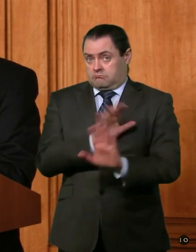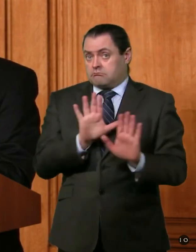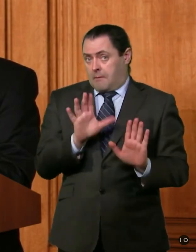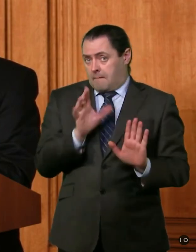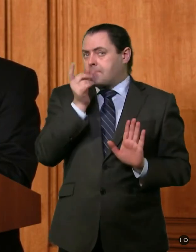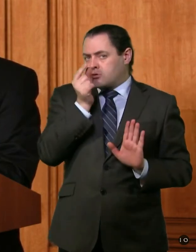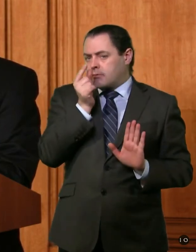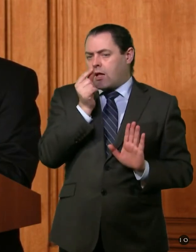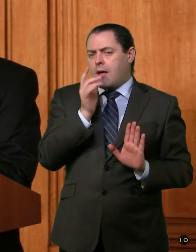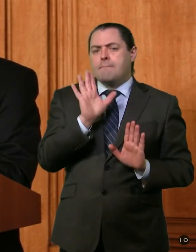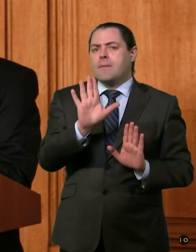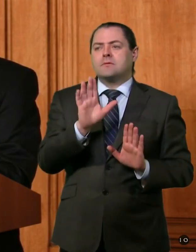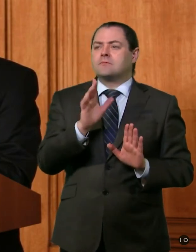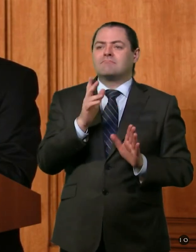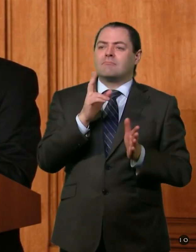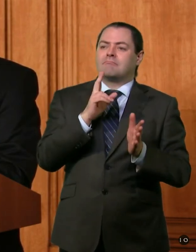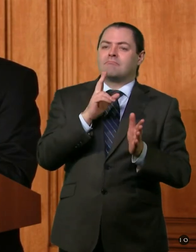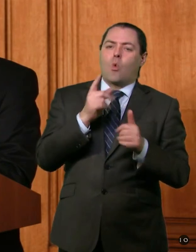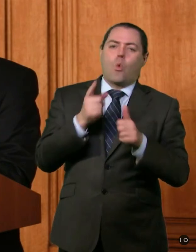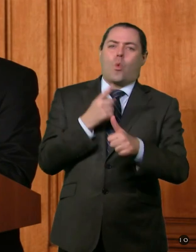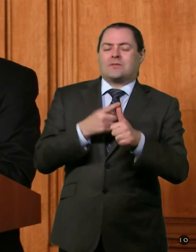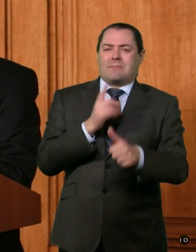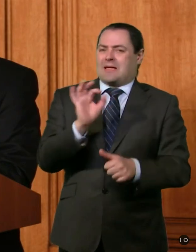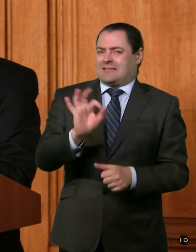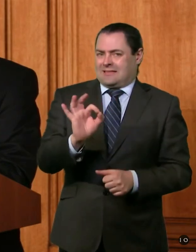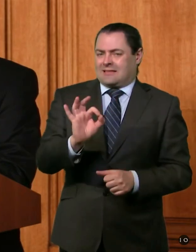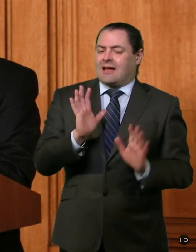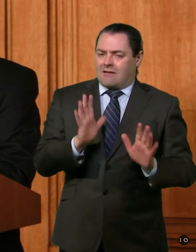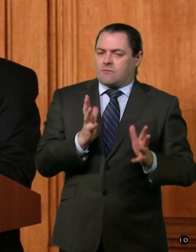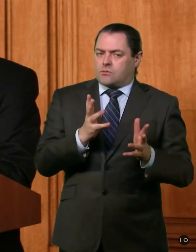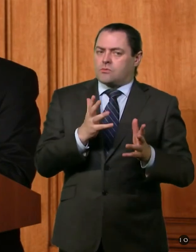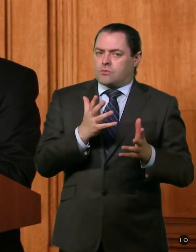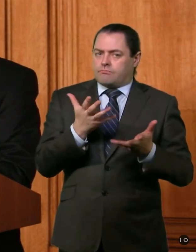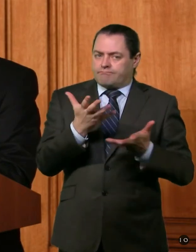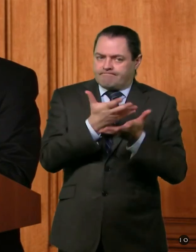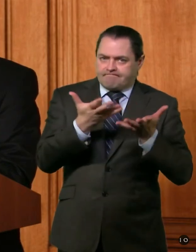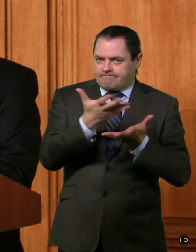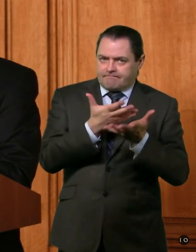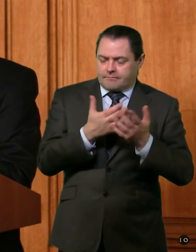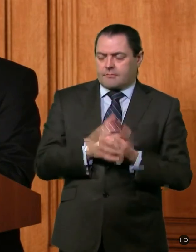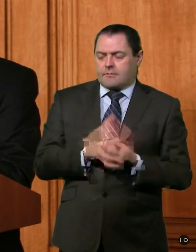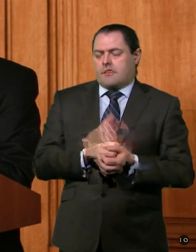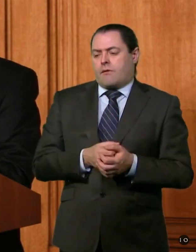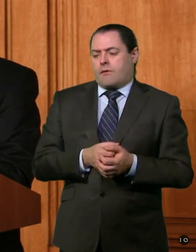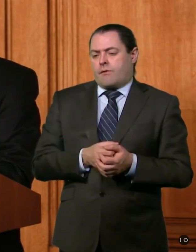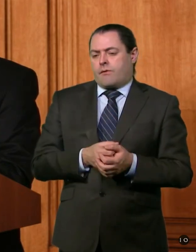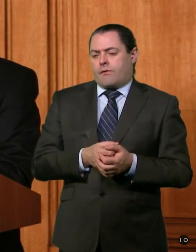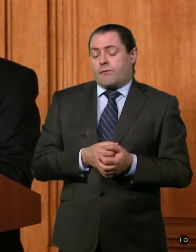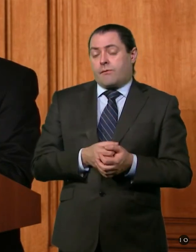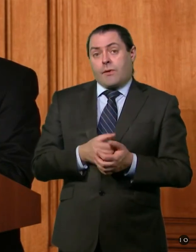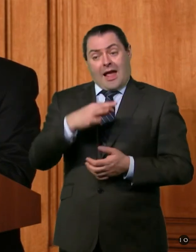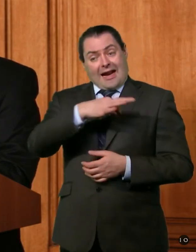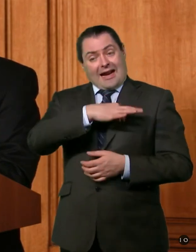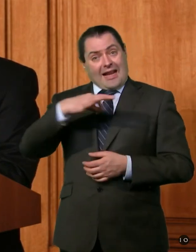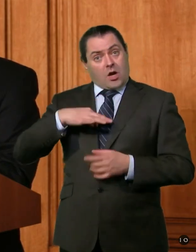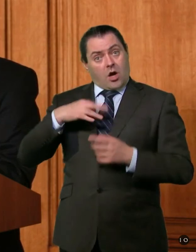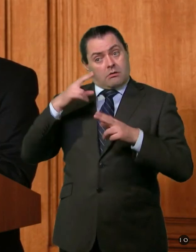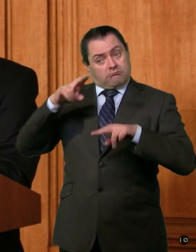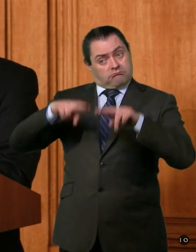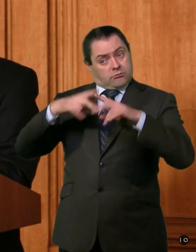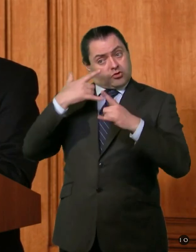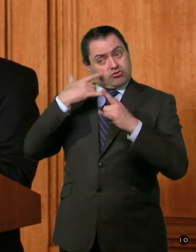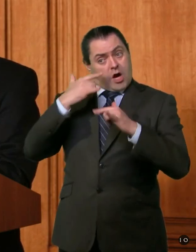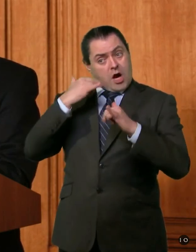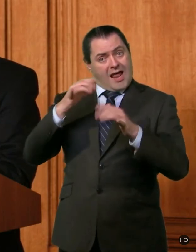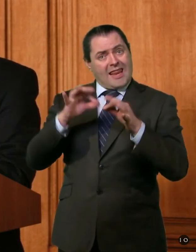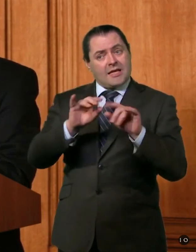However, we are some way off from there being clinical trials data for multiple vaccines showing